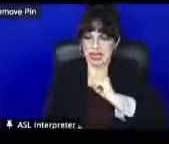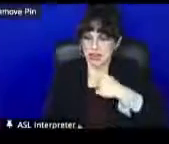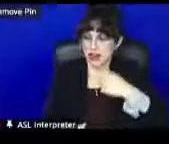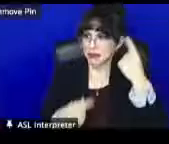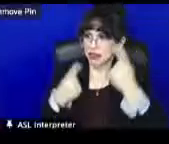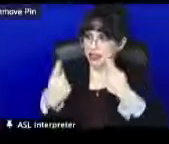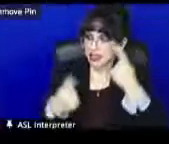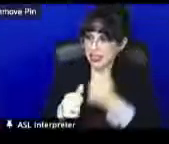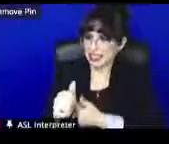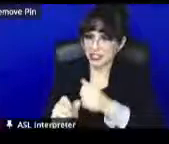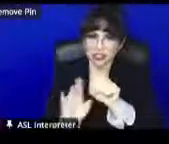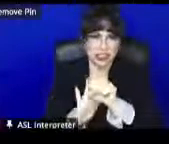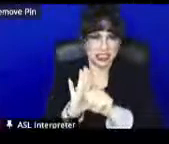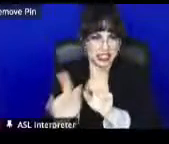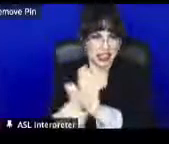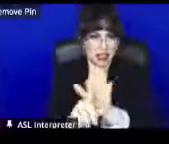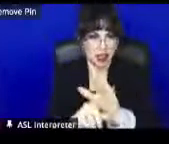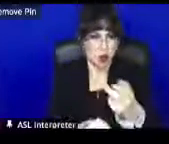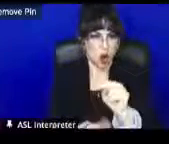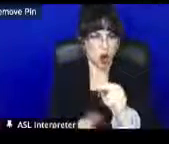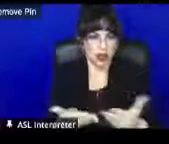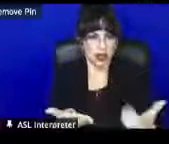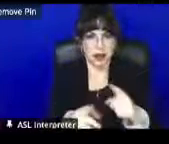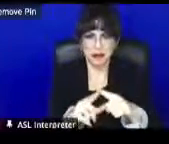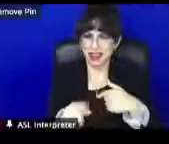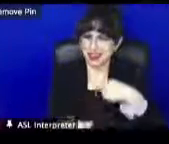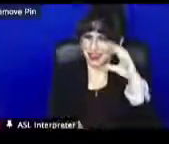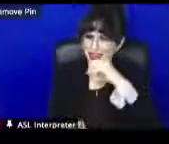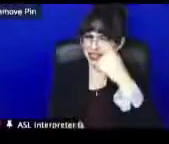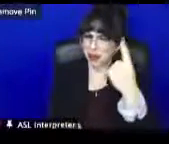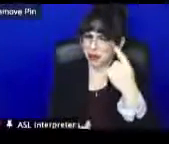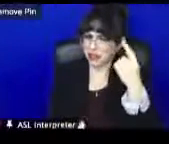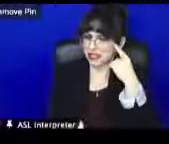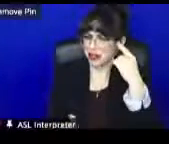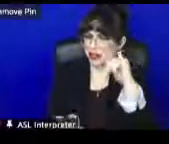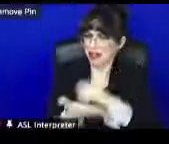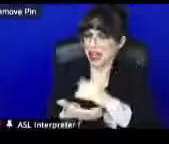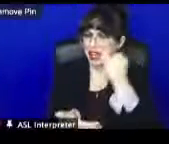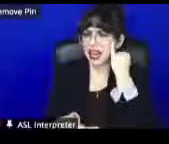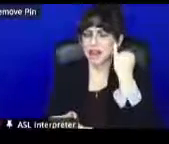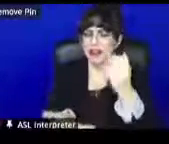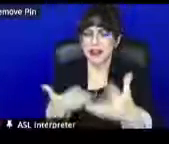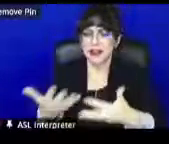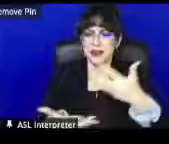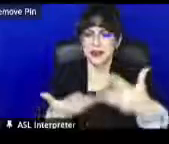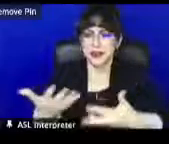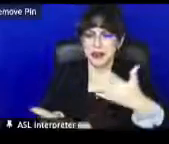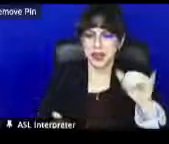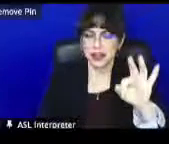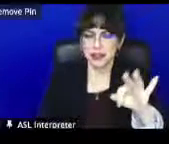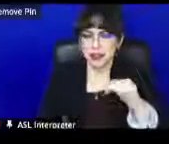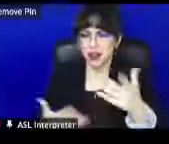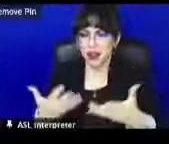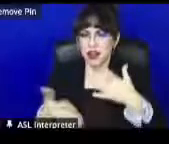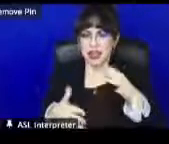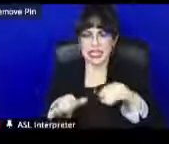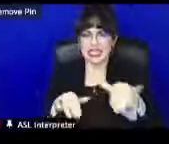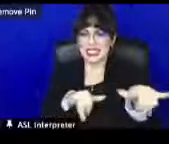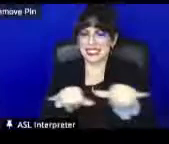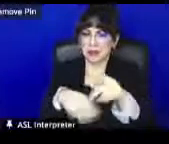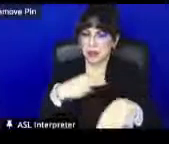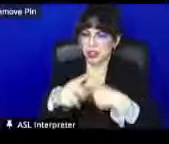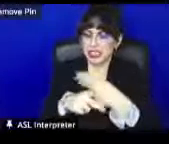each state does do their own thing. And I guess I always thought that if there is a similar type of